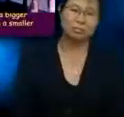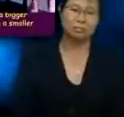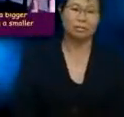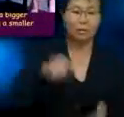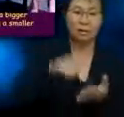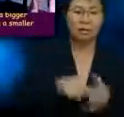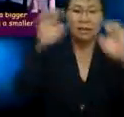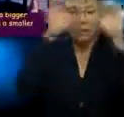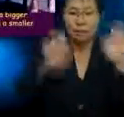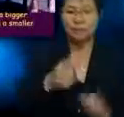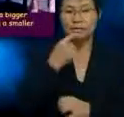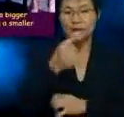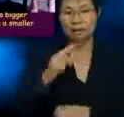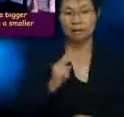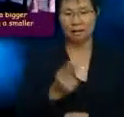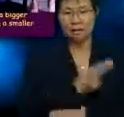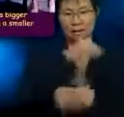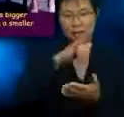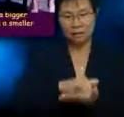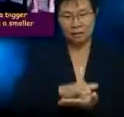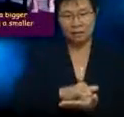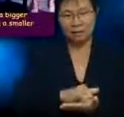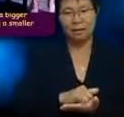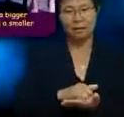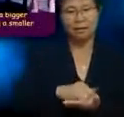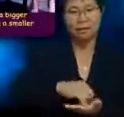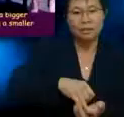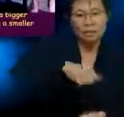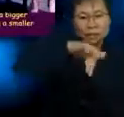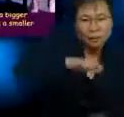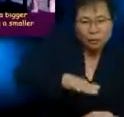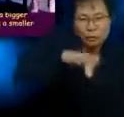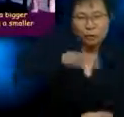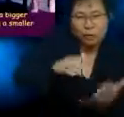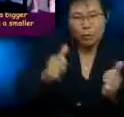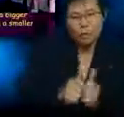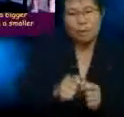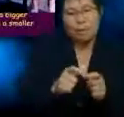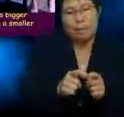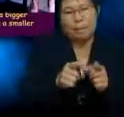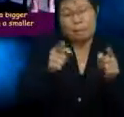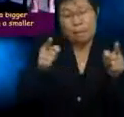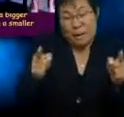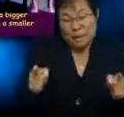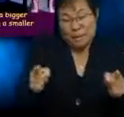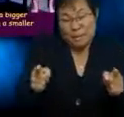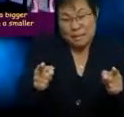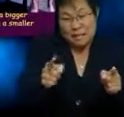This experiment tells us that a spring with a bigger